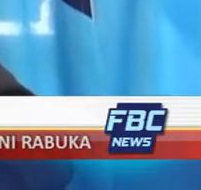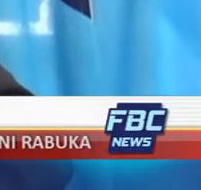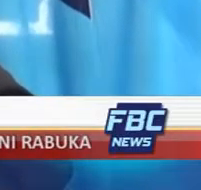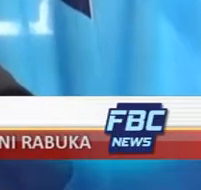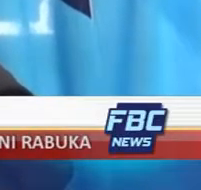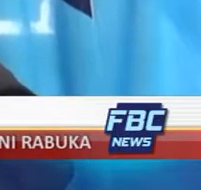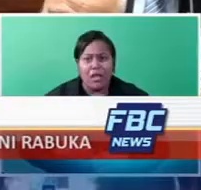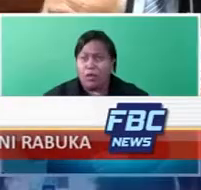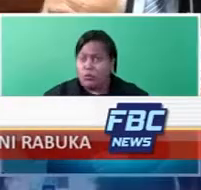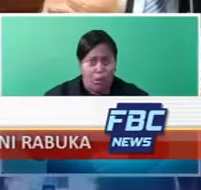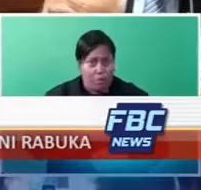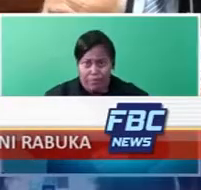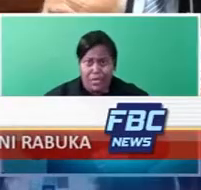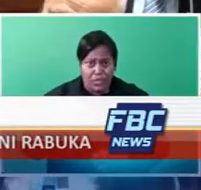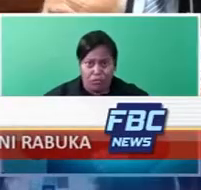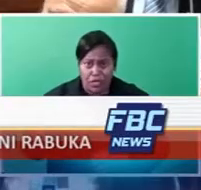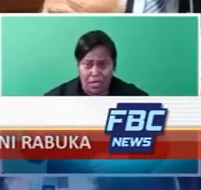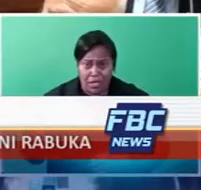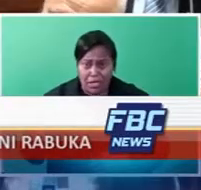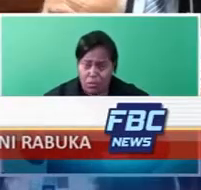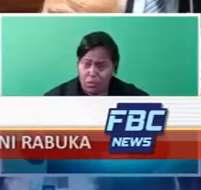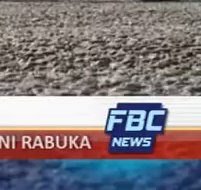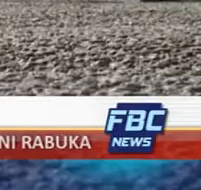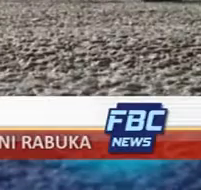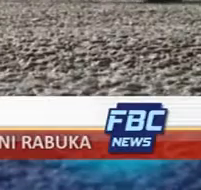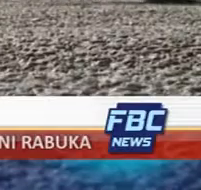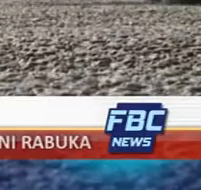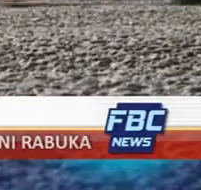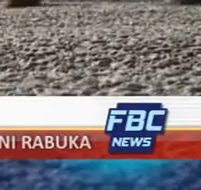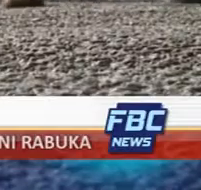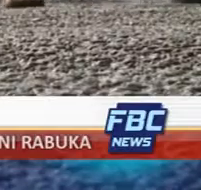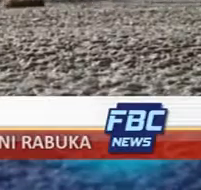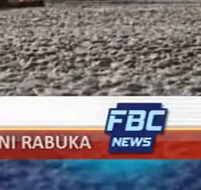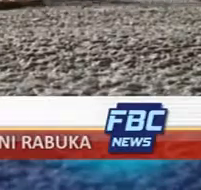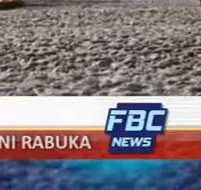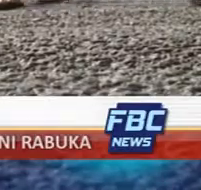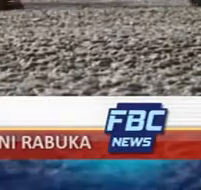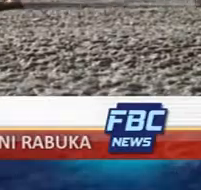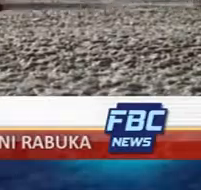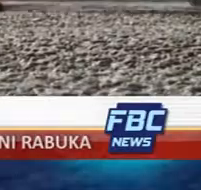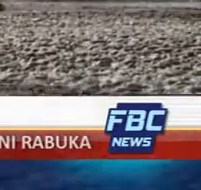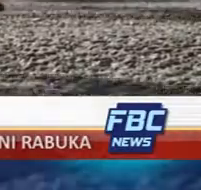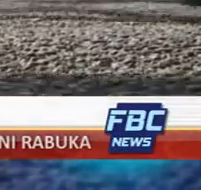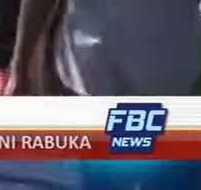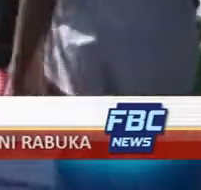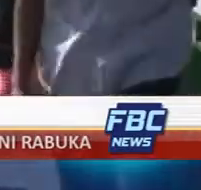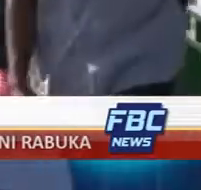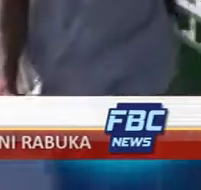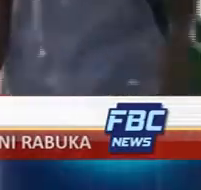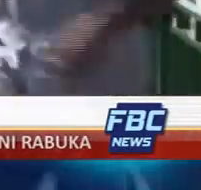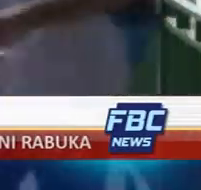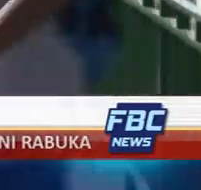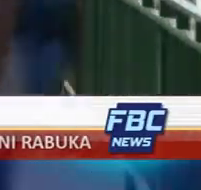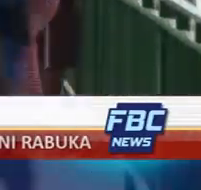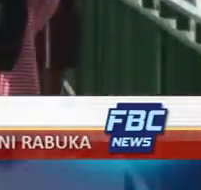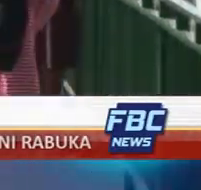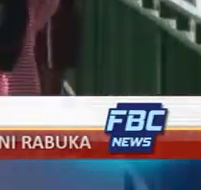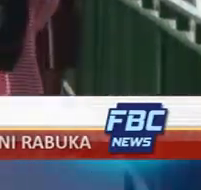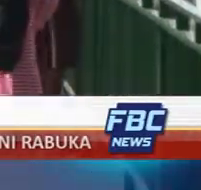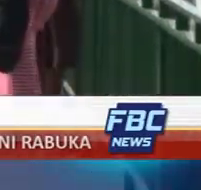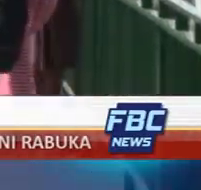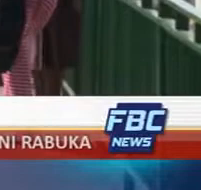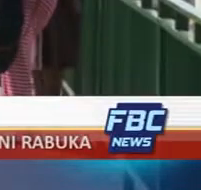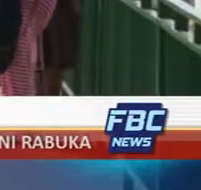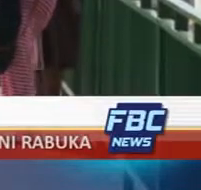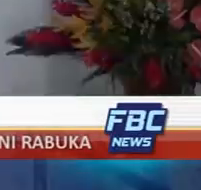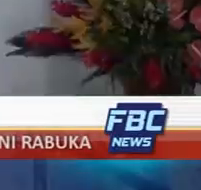Niko Nawaikula from Parliament after Nawaikula made racial statements about the open merit recruitment system. Sudhakar says